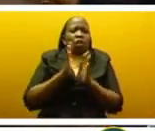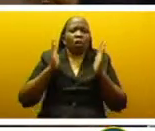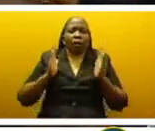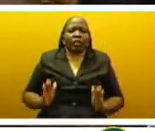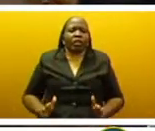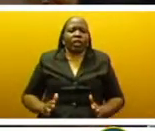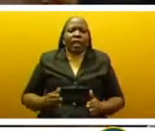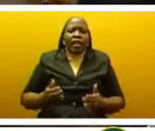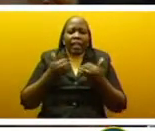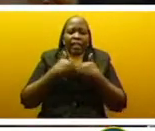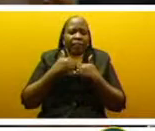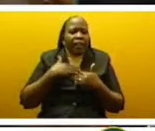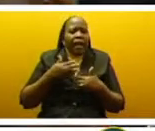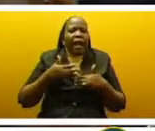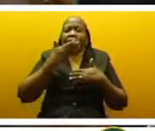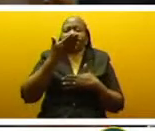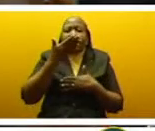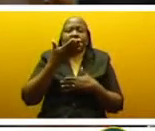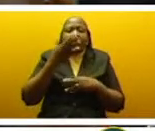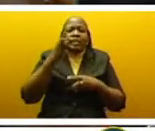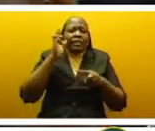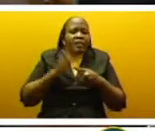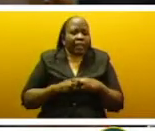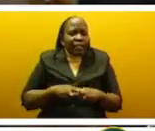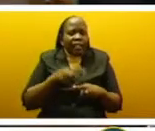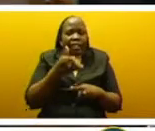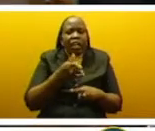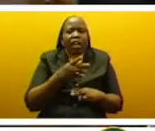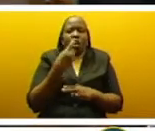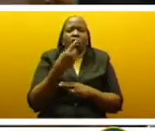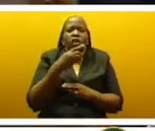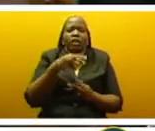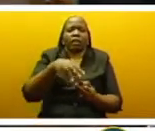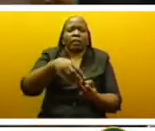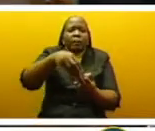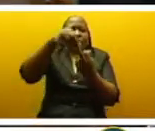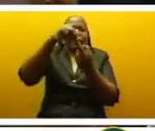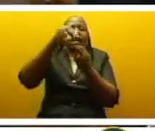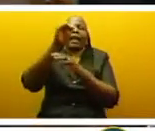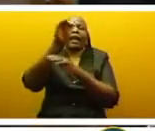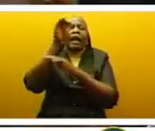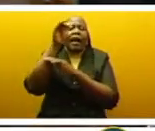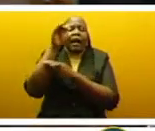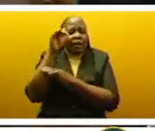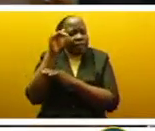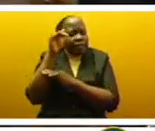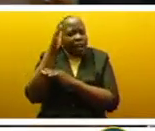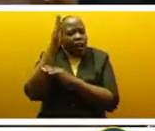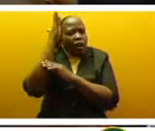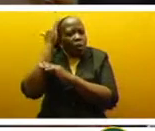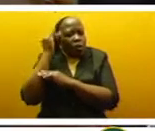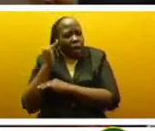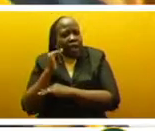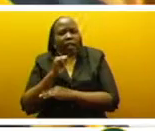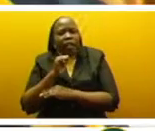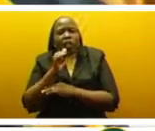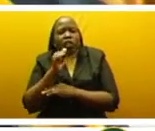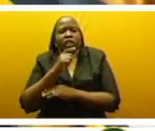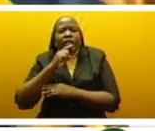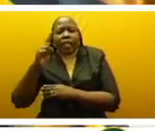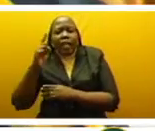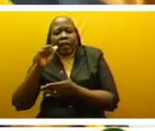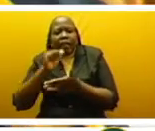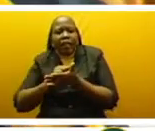we sat through this today. You specifically asked, Madam Chief Justice, why was it not declared that there were these